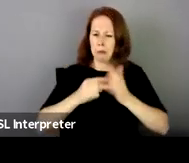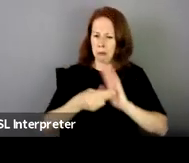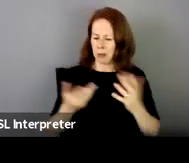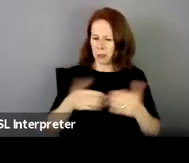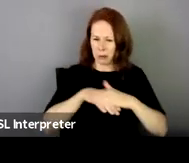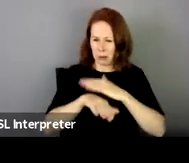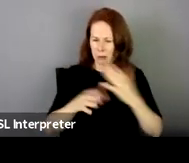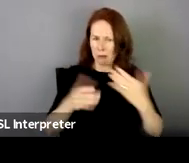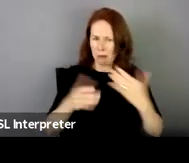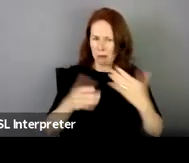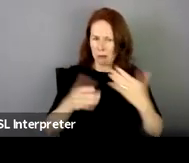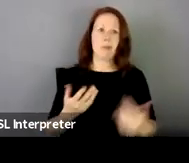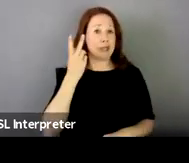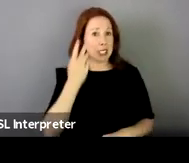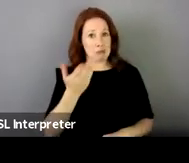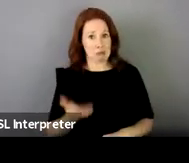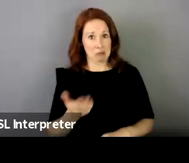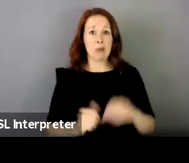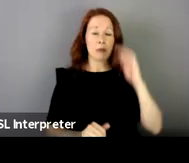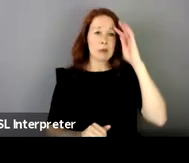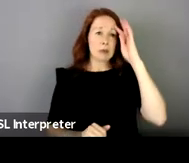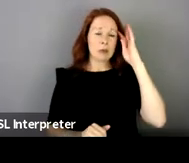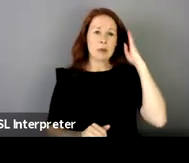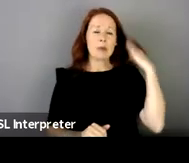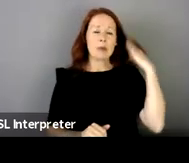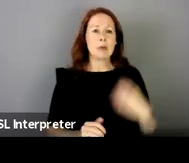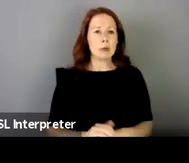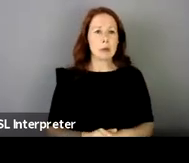and it's posted up here for you.